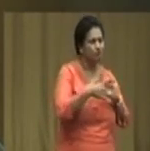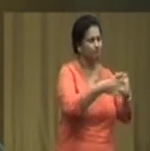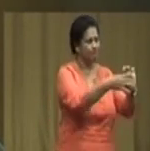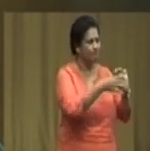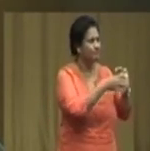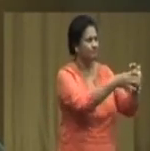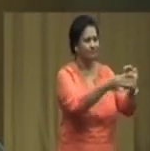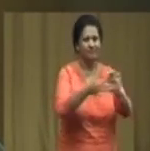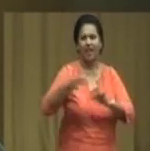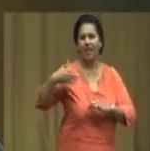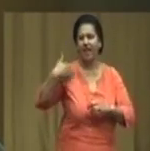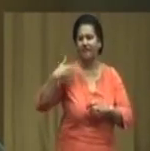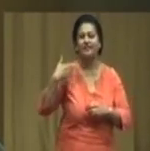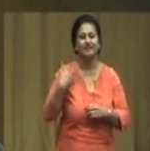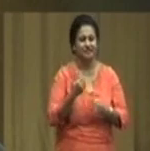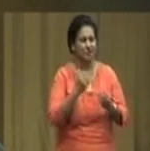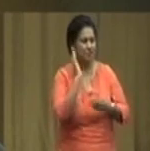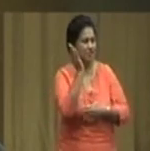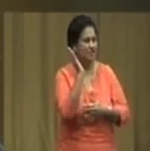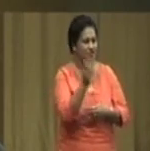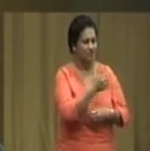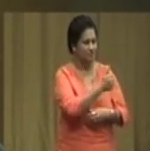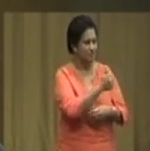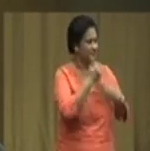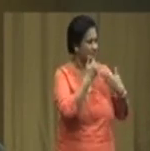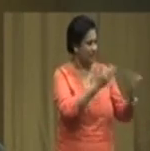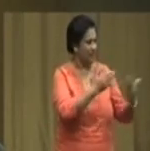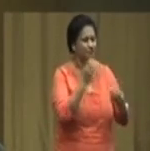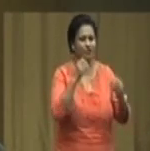presentation, so I would like to thank you very much for that contribution.